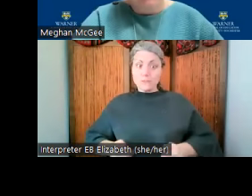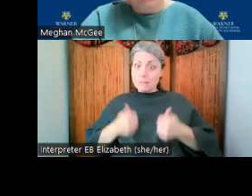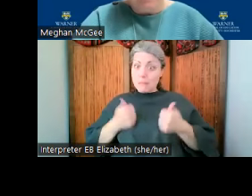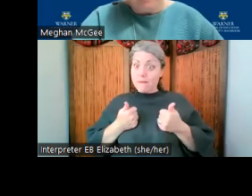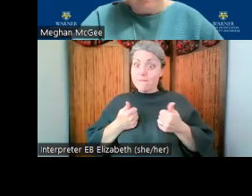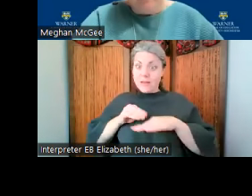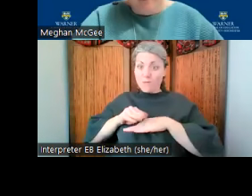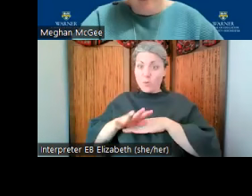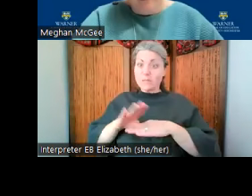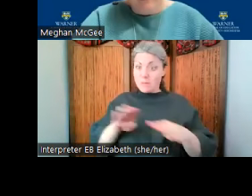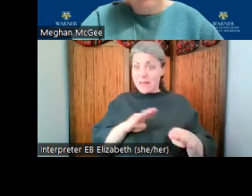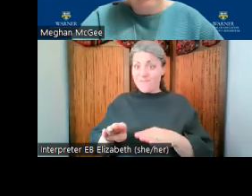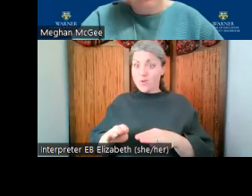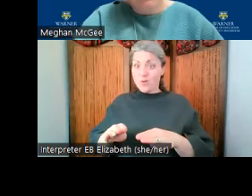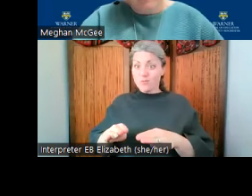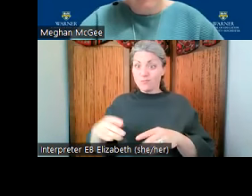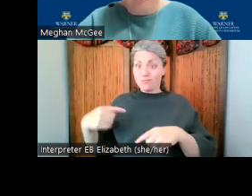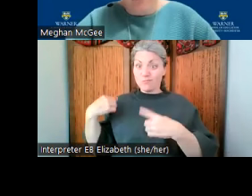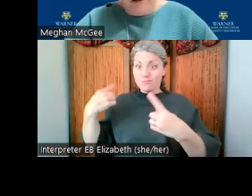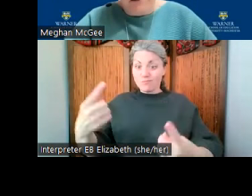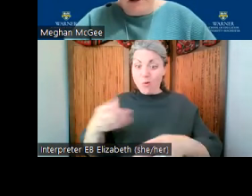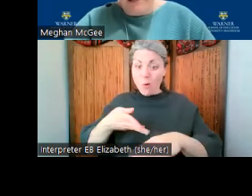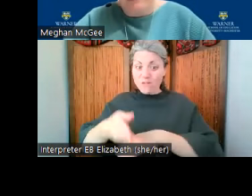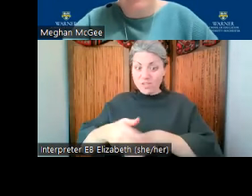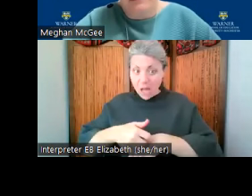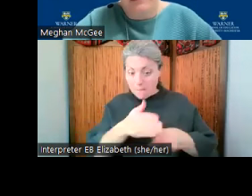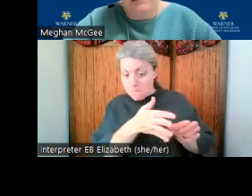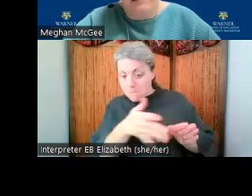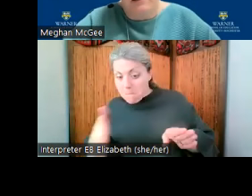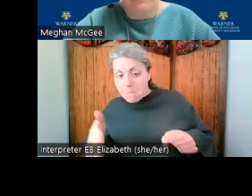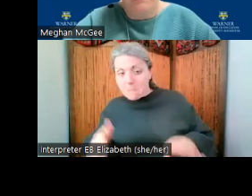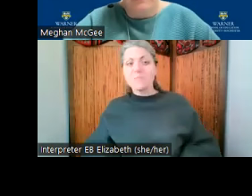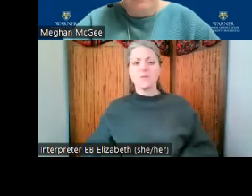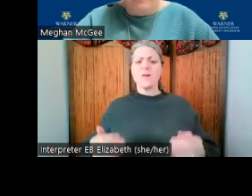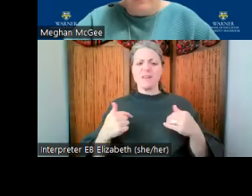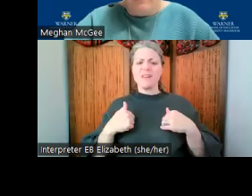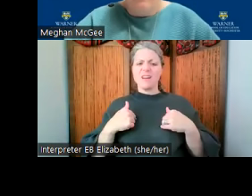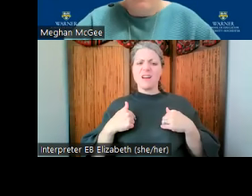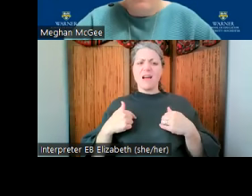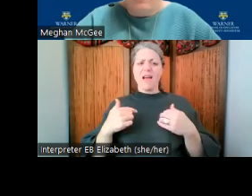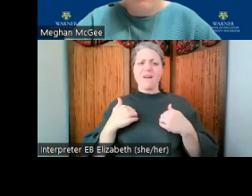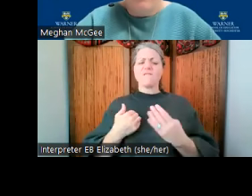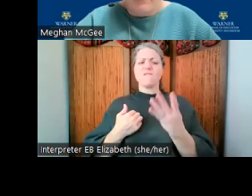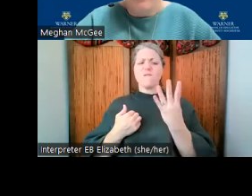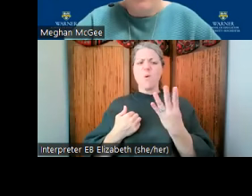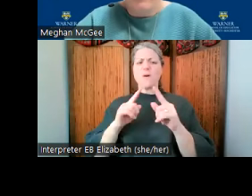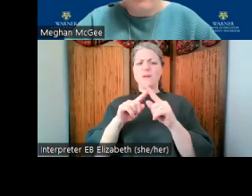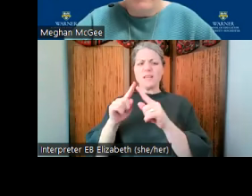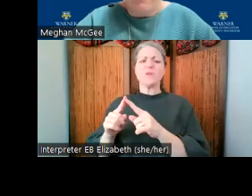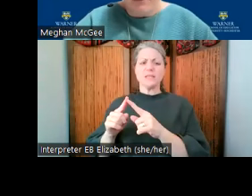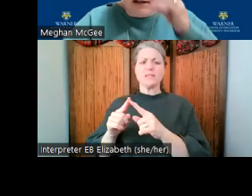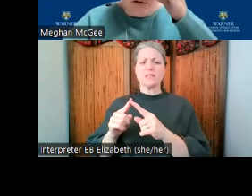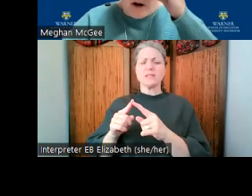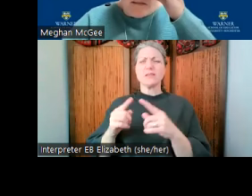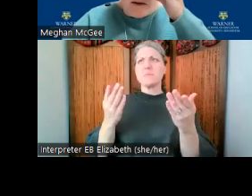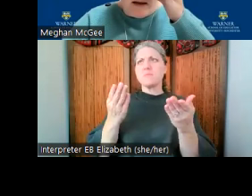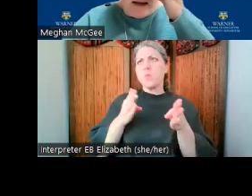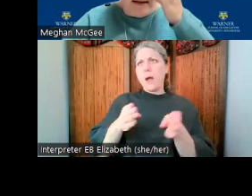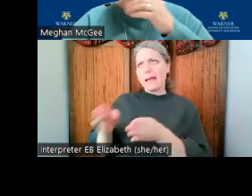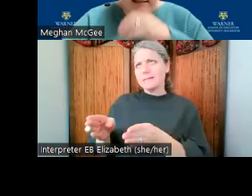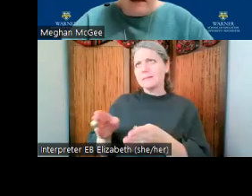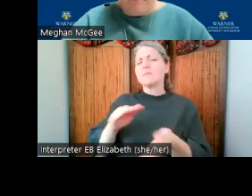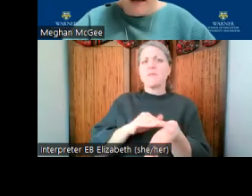behavior. And so I have 4 different considerations of how a provider could conceptualize